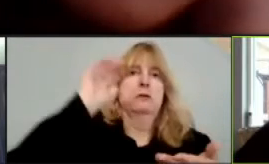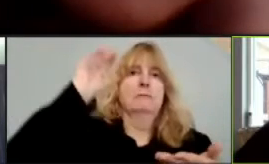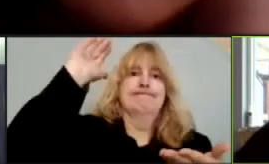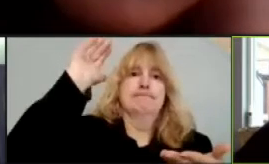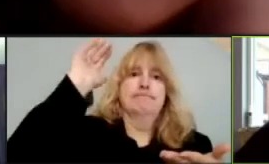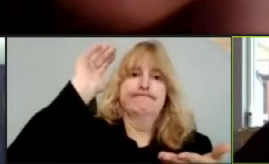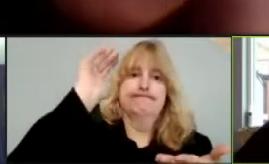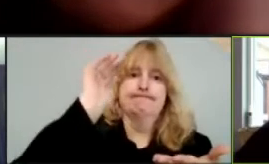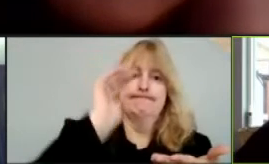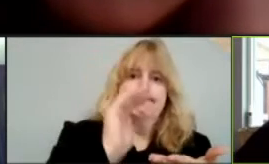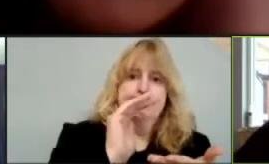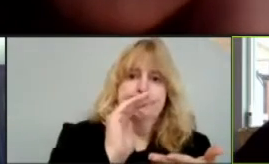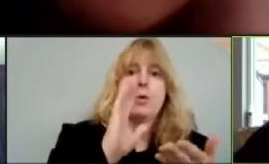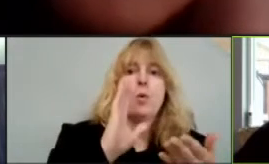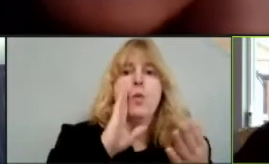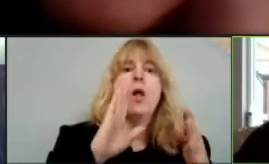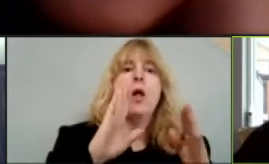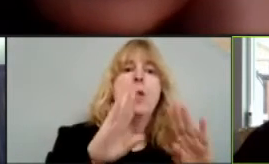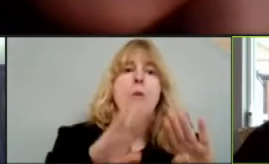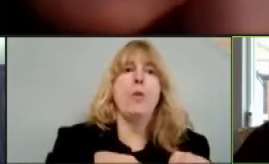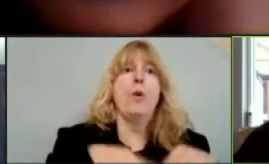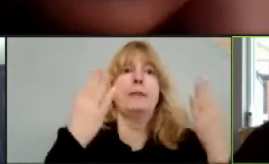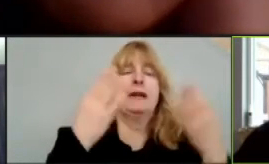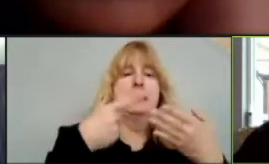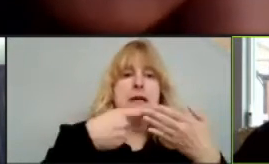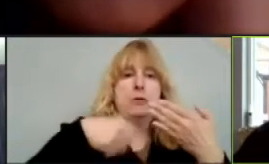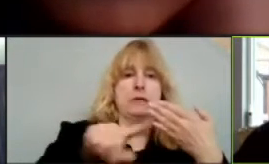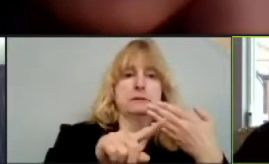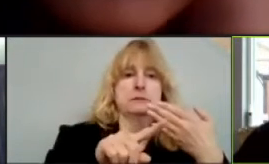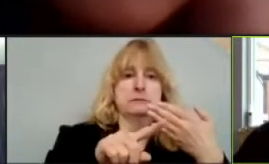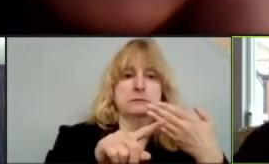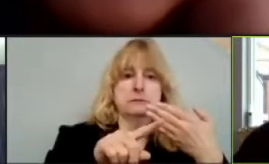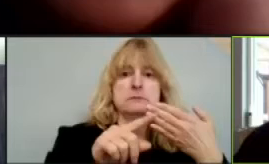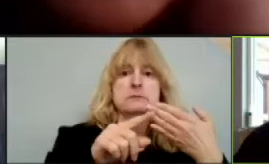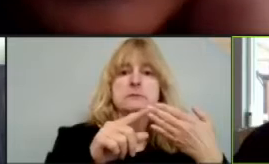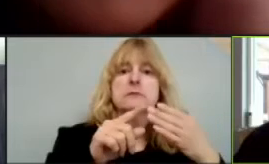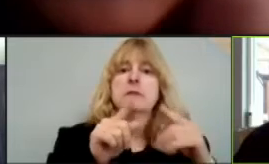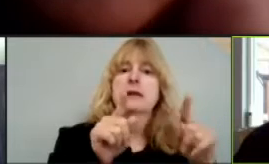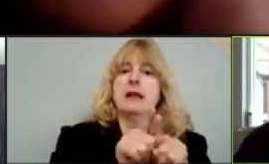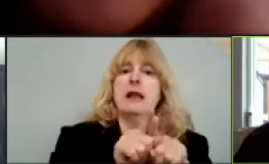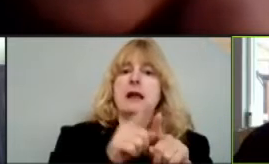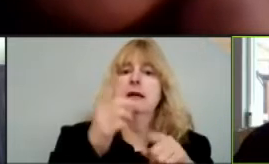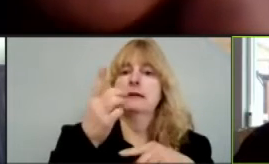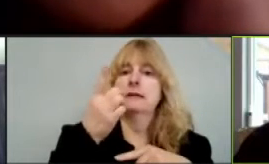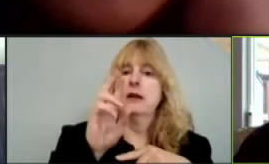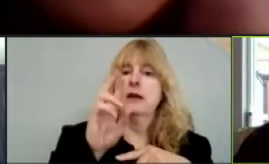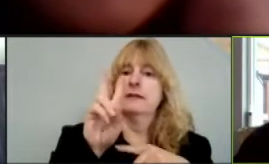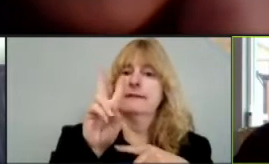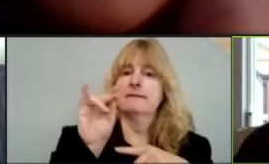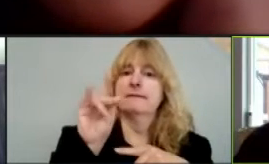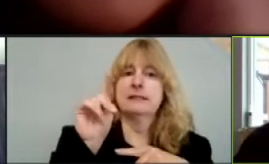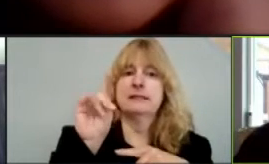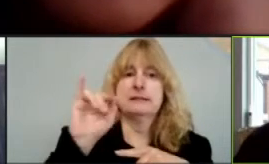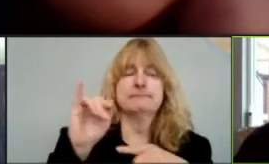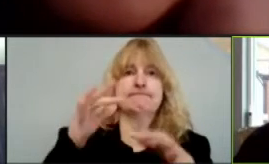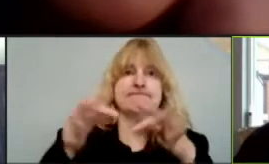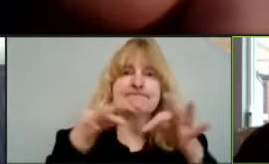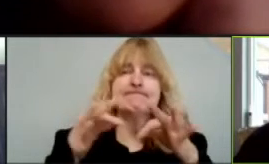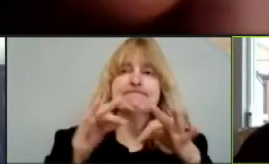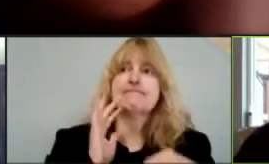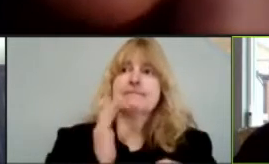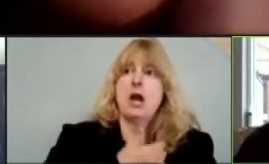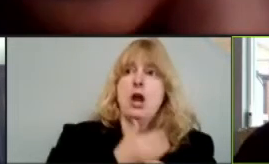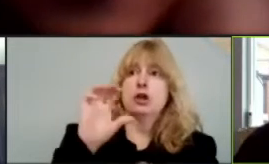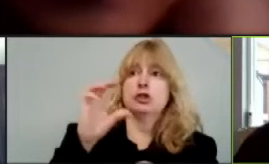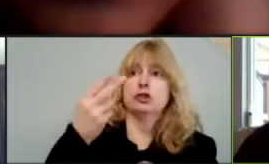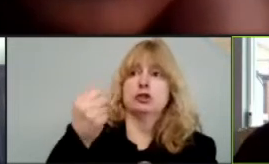will open next week for the most part. And much like Dr. Vedi described, all of our charter school boards are taking into consideration